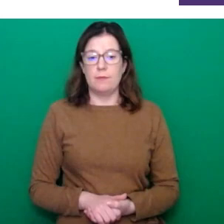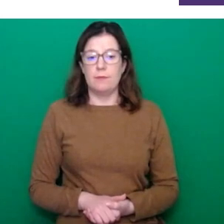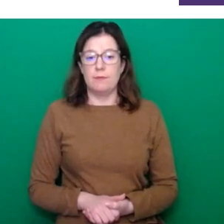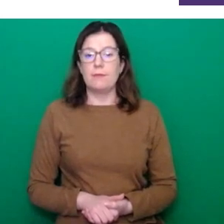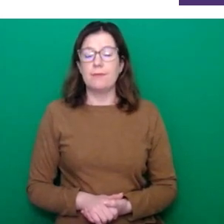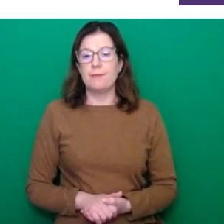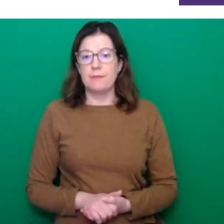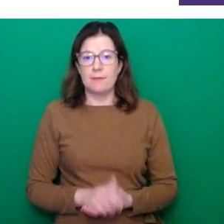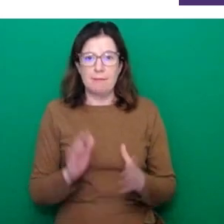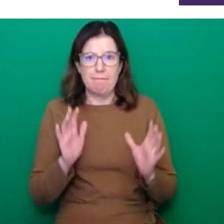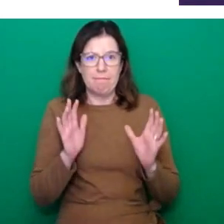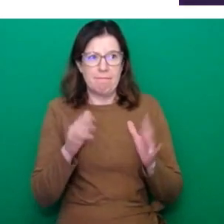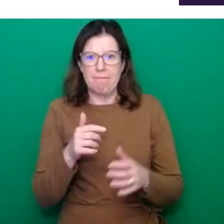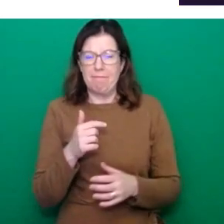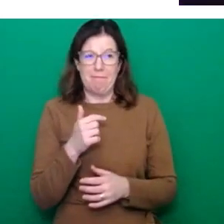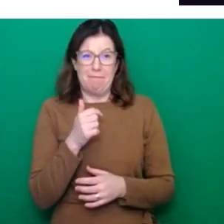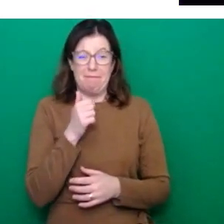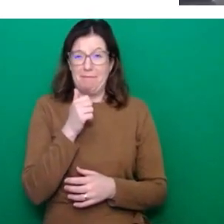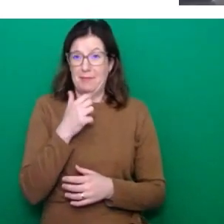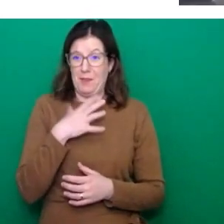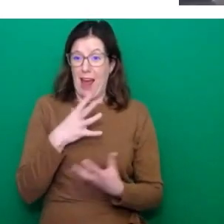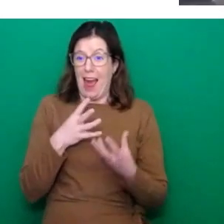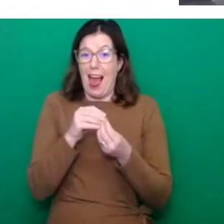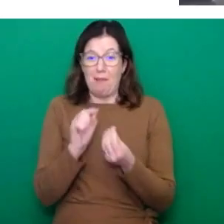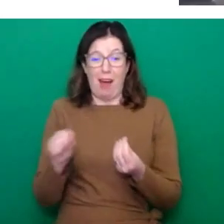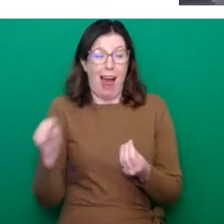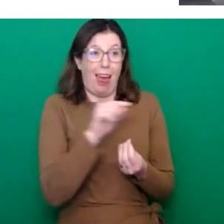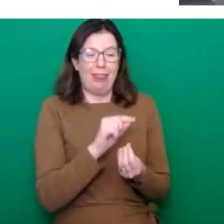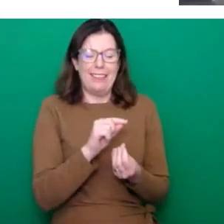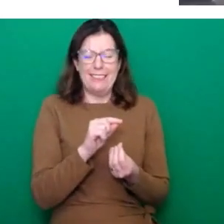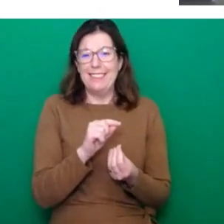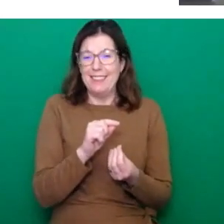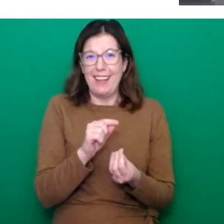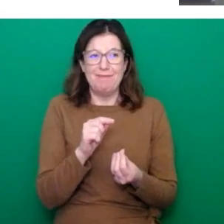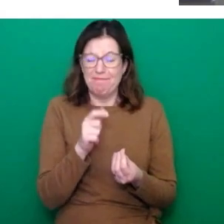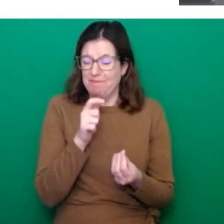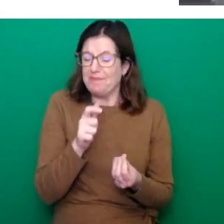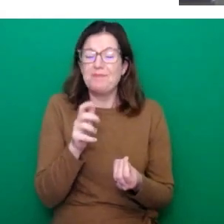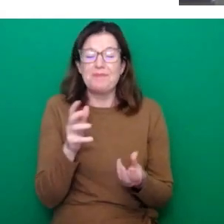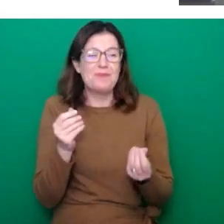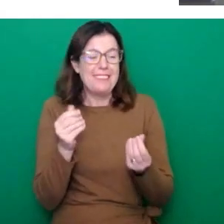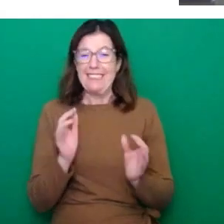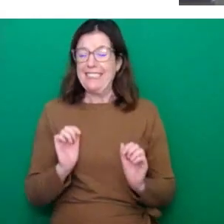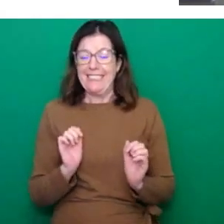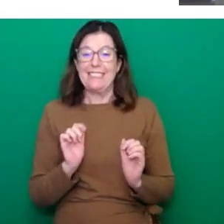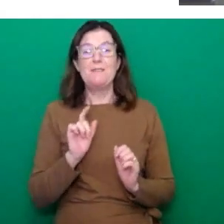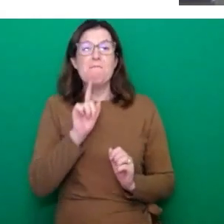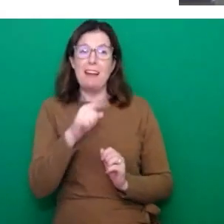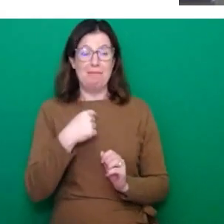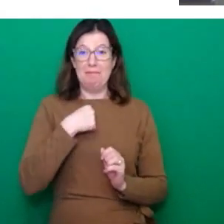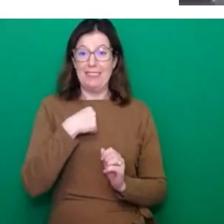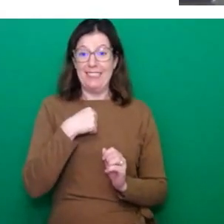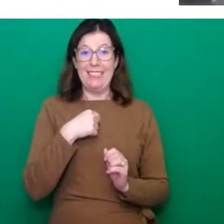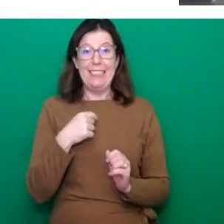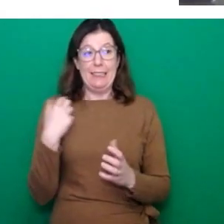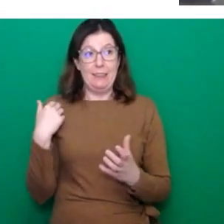You don't want to say, that cliche to help others. I've always been interested in like maybe kind